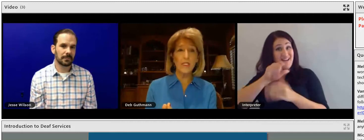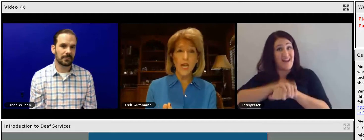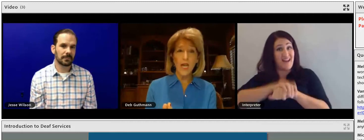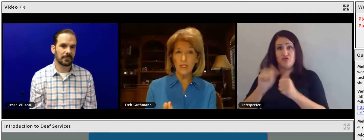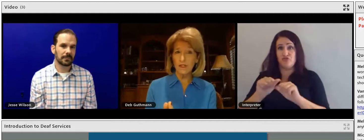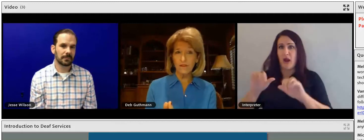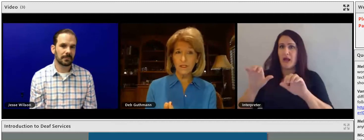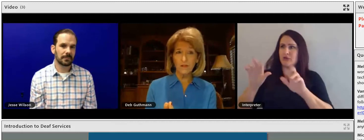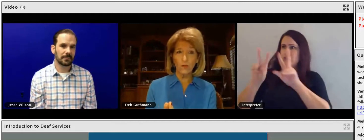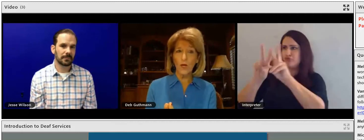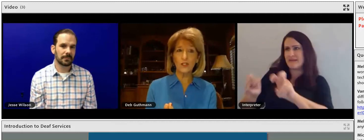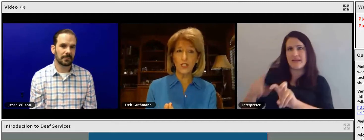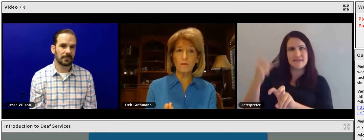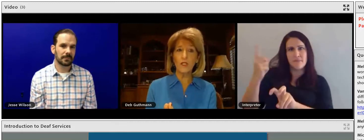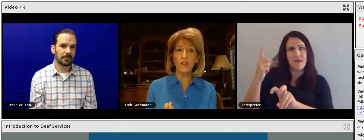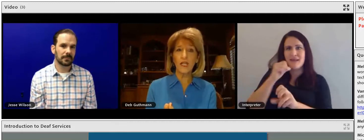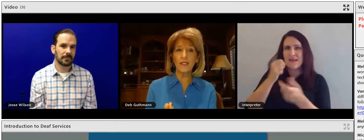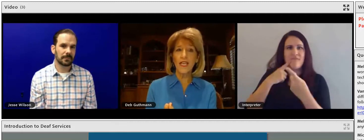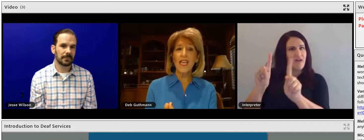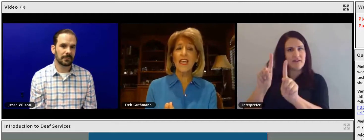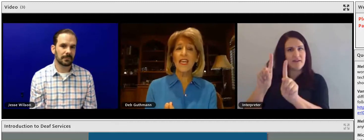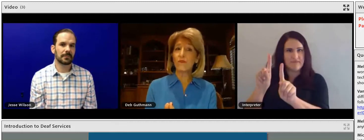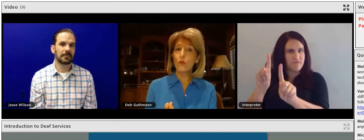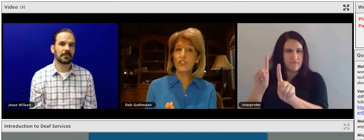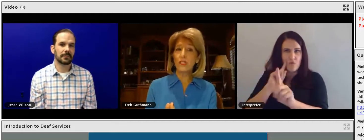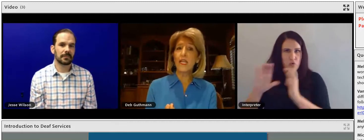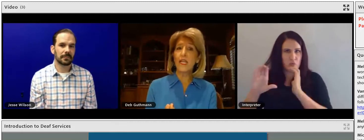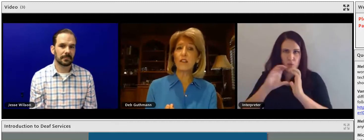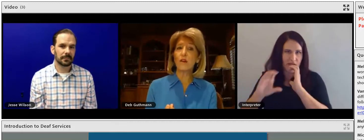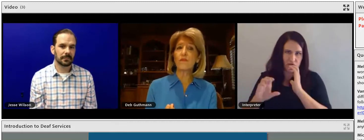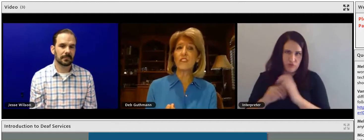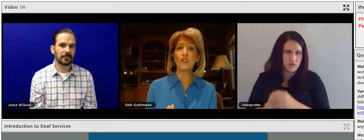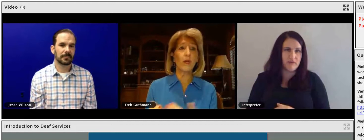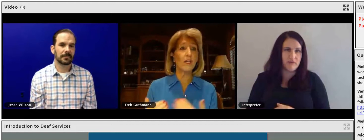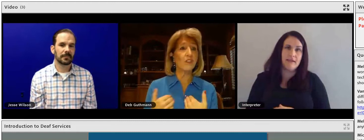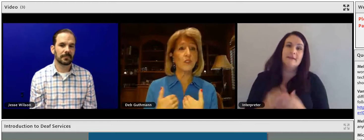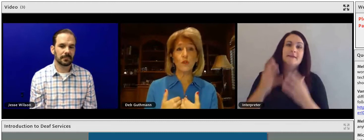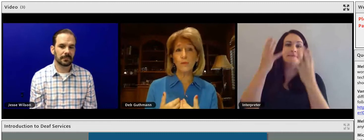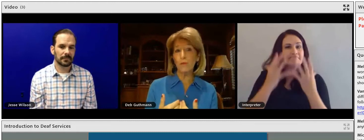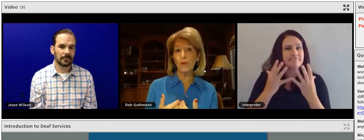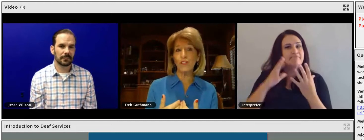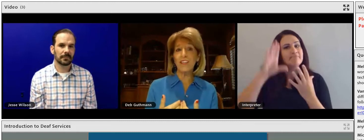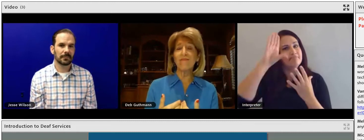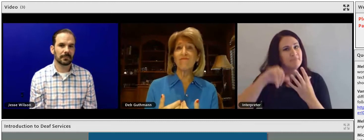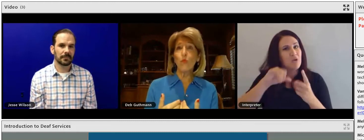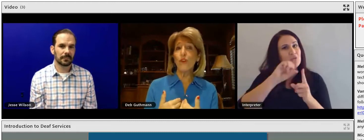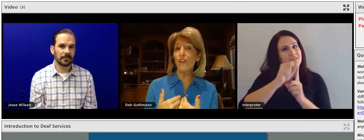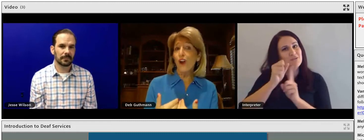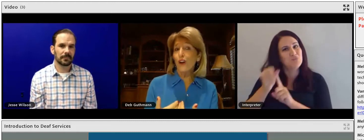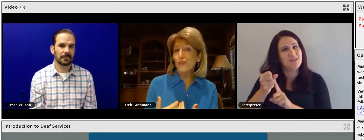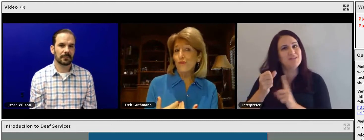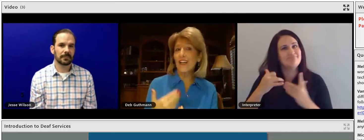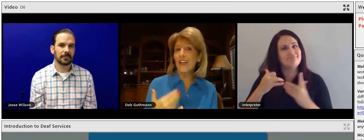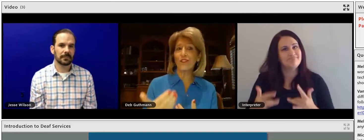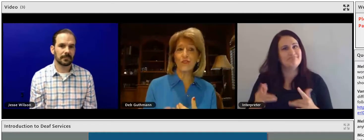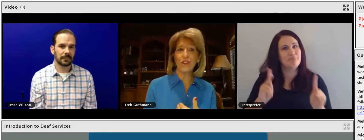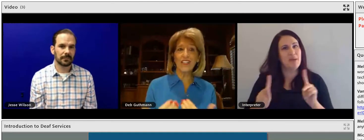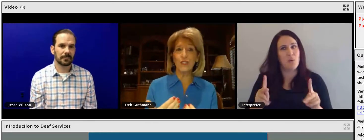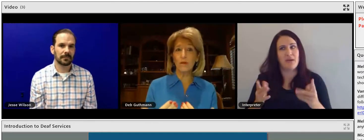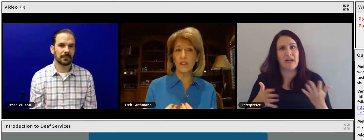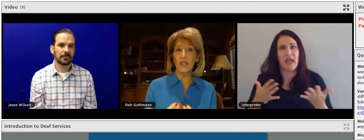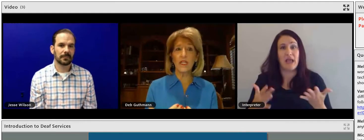an assessment would not be an effective way to communicate. And unfortunately, I know of situations where